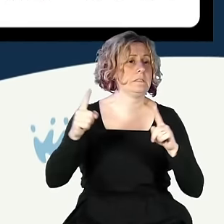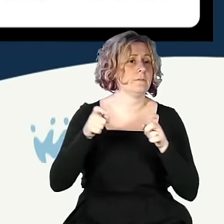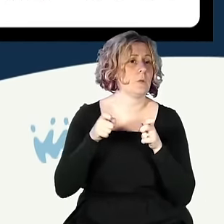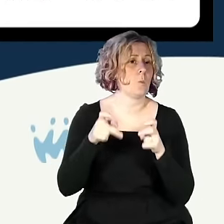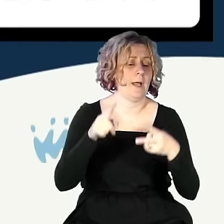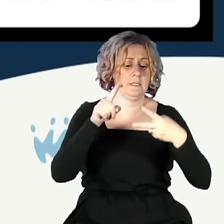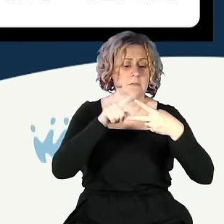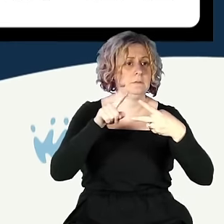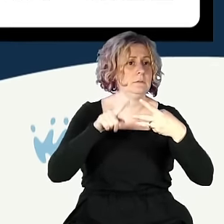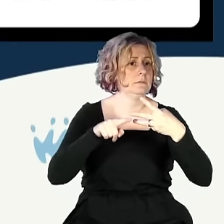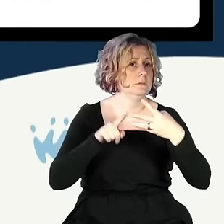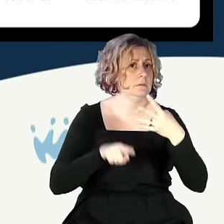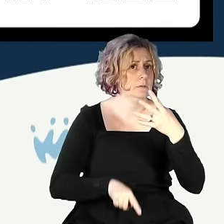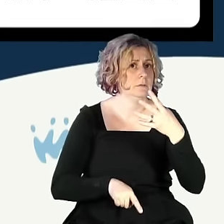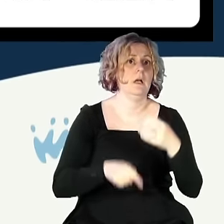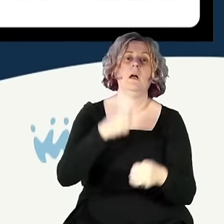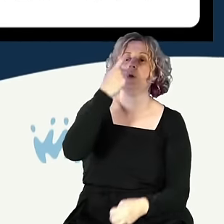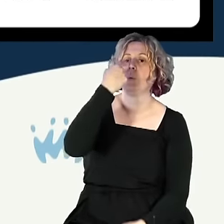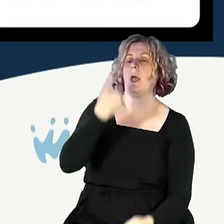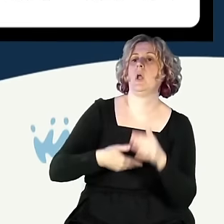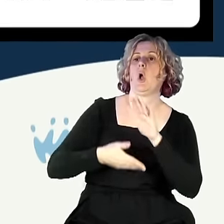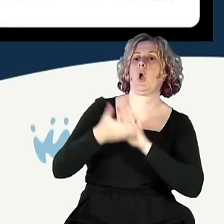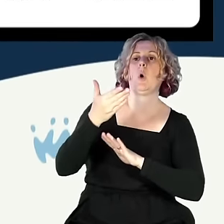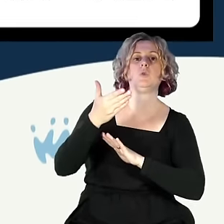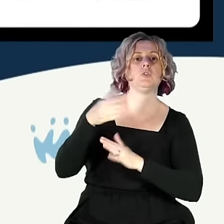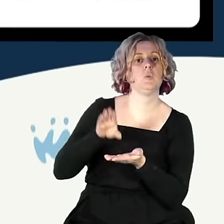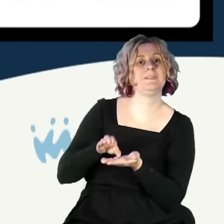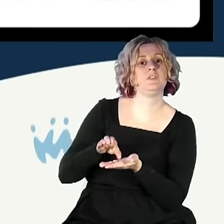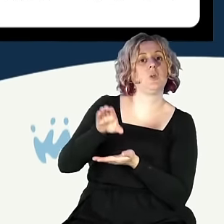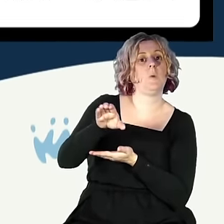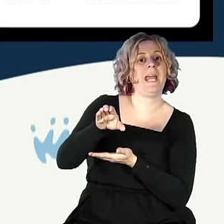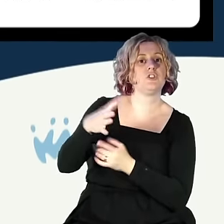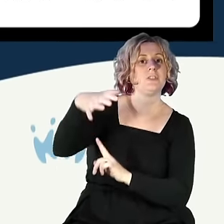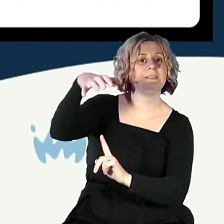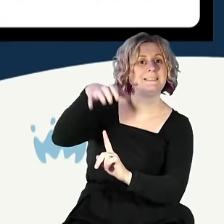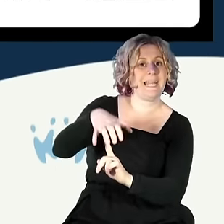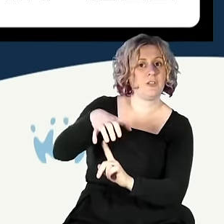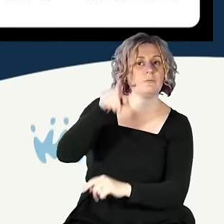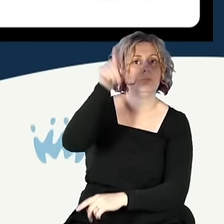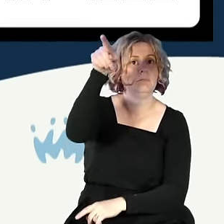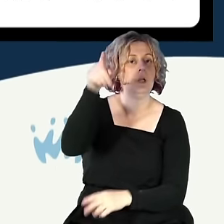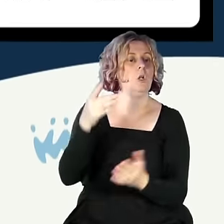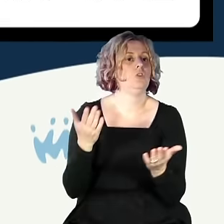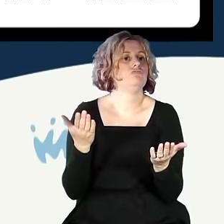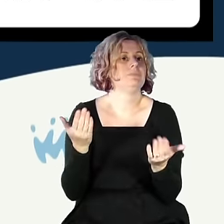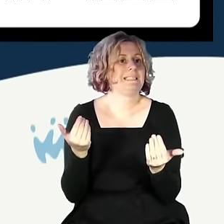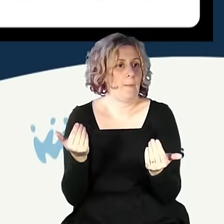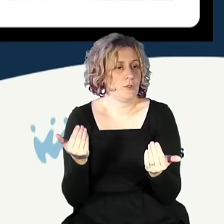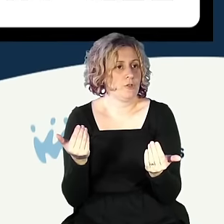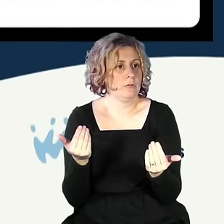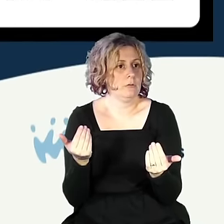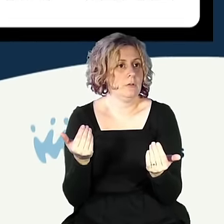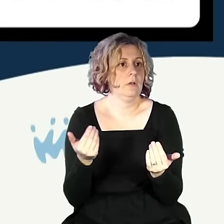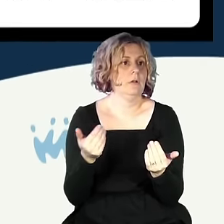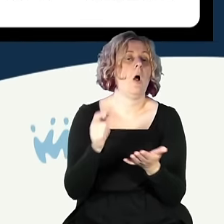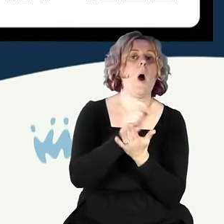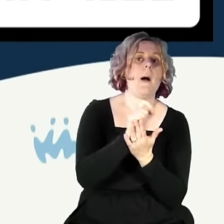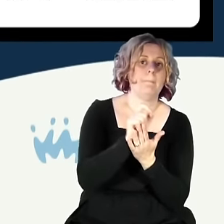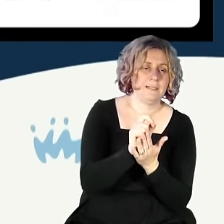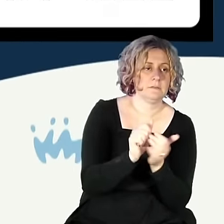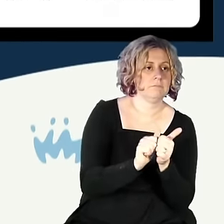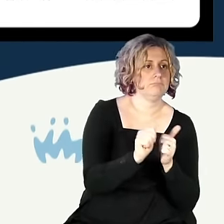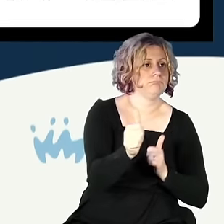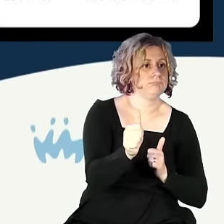the week, you can go to our donation stations, which are in the convention reception next to the packing hall, in the pencil